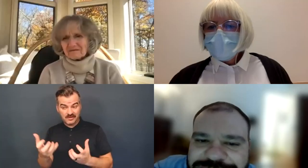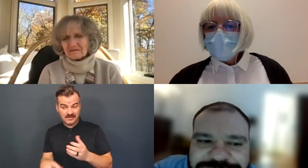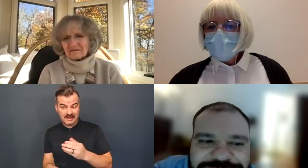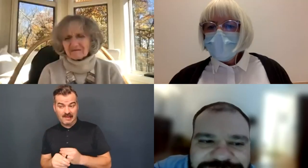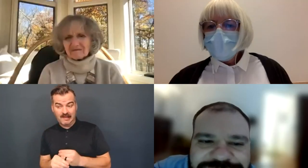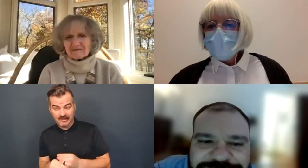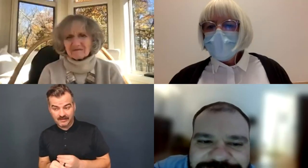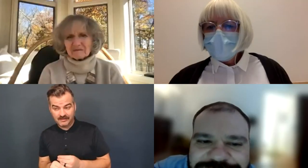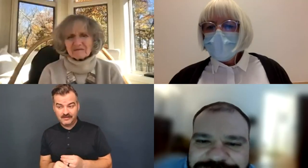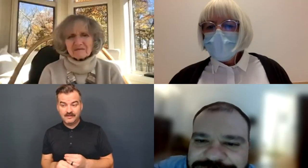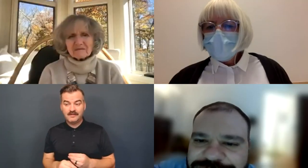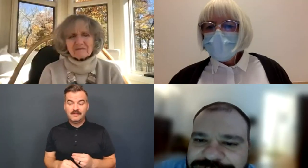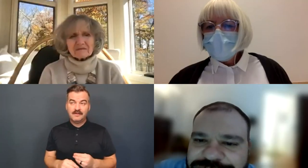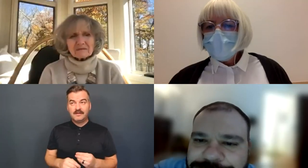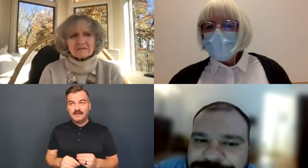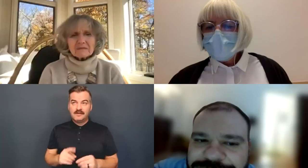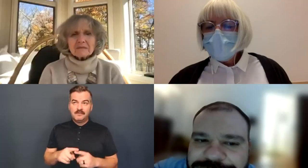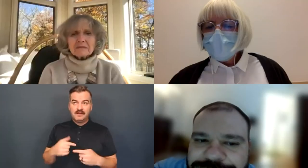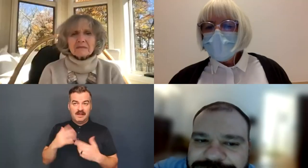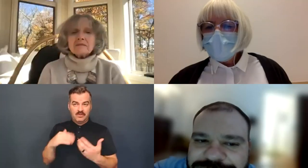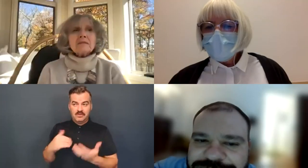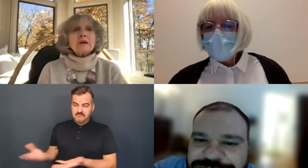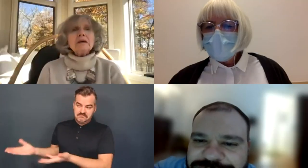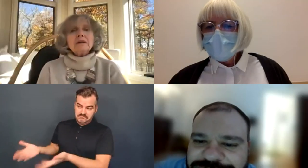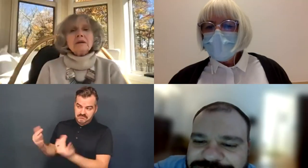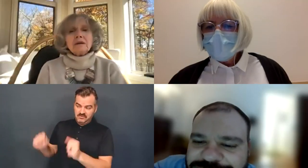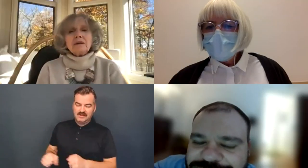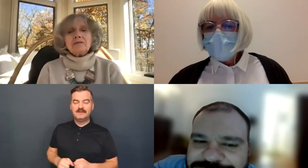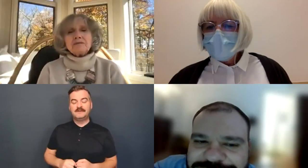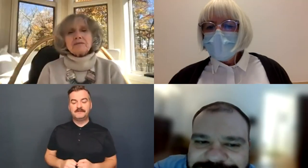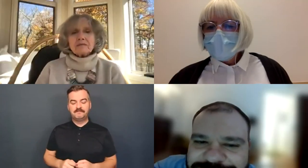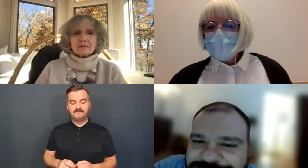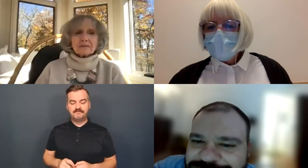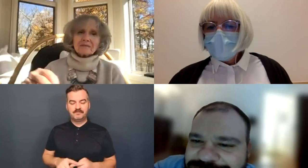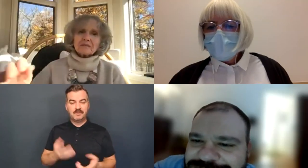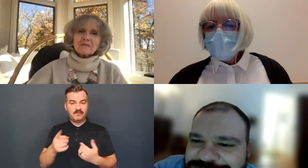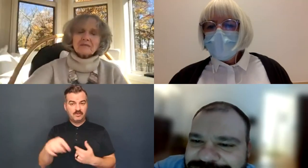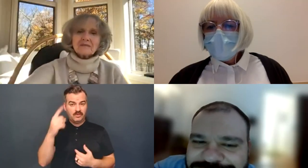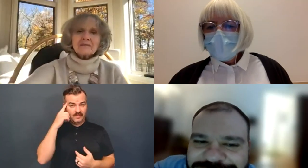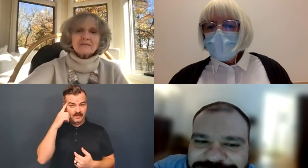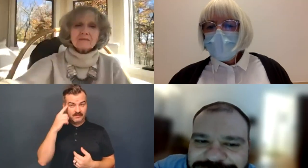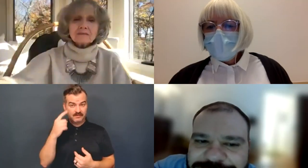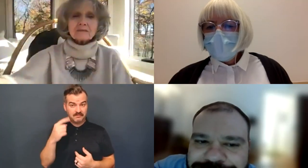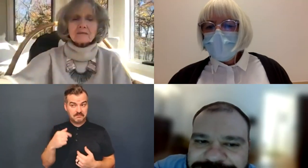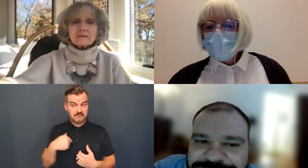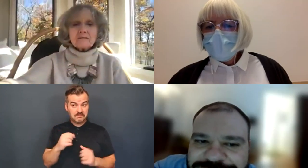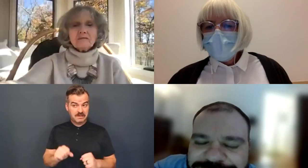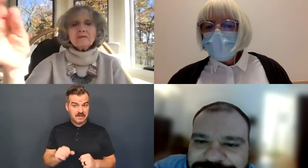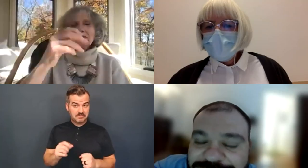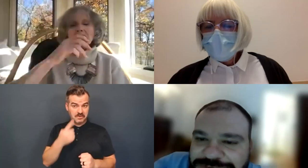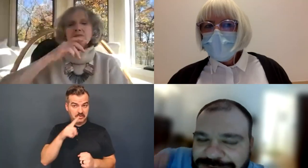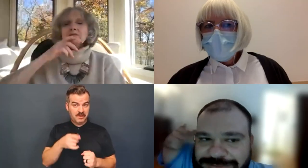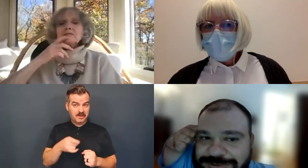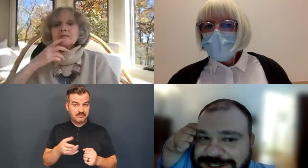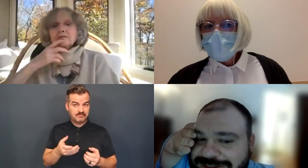thing to raise, I would sort of defer to them, but, um, if, uh, if you think it's something I should raise and I can, um, so